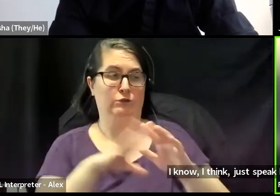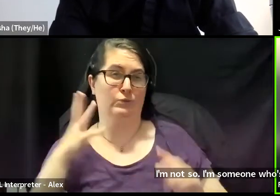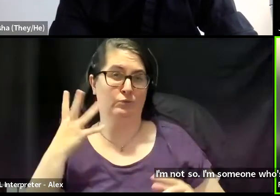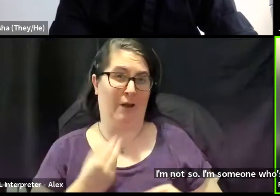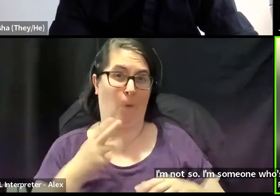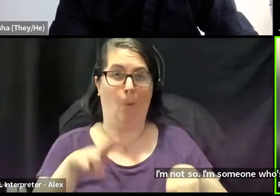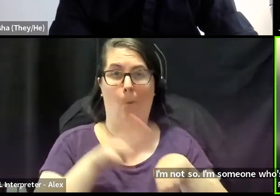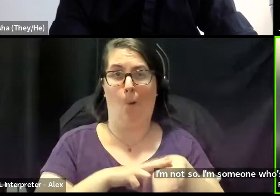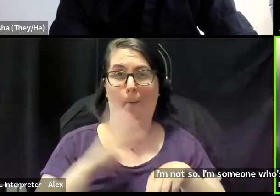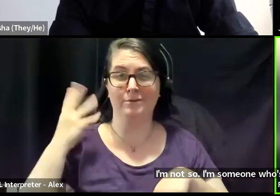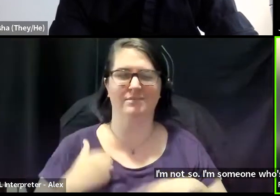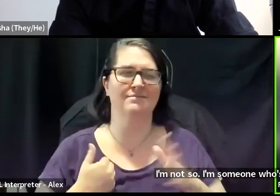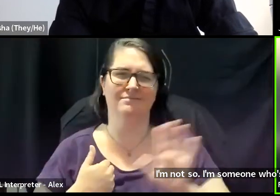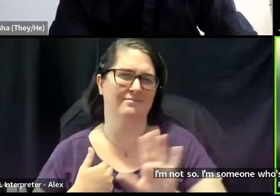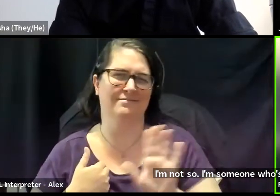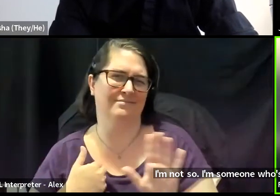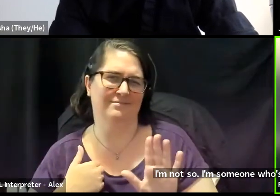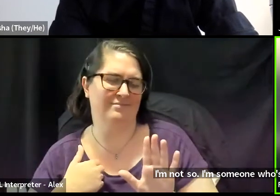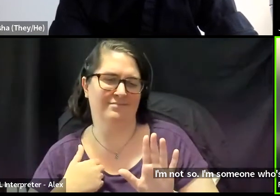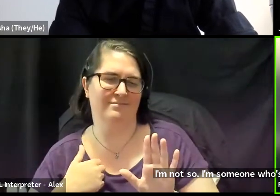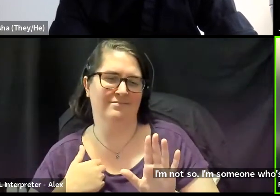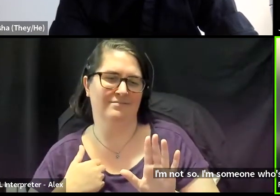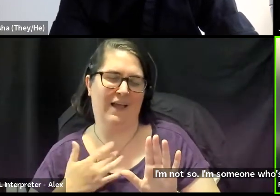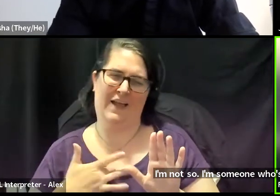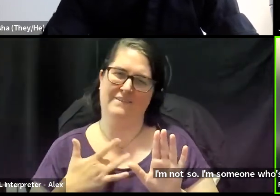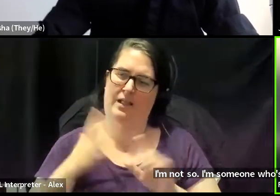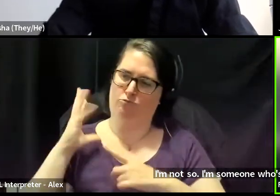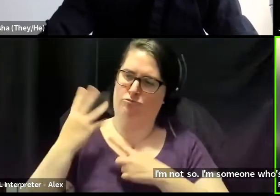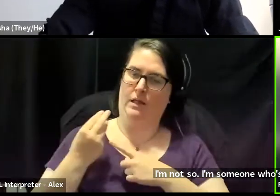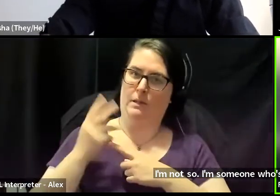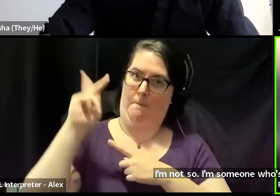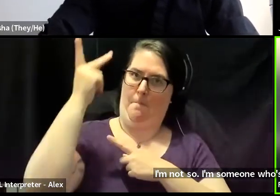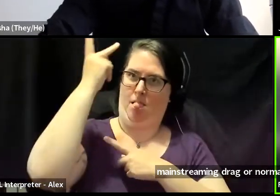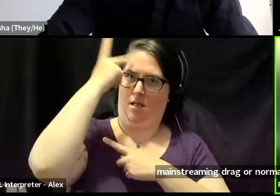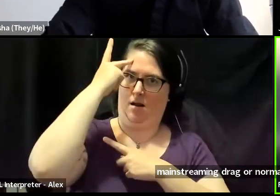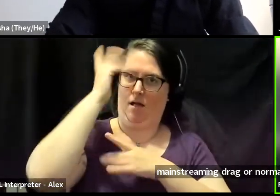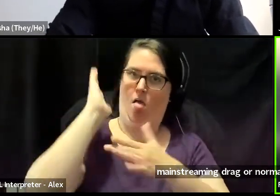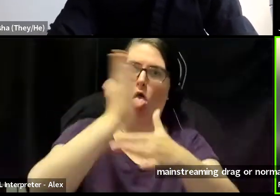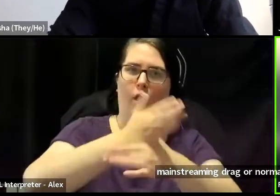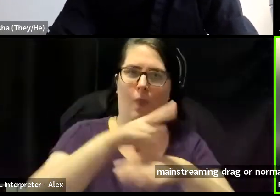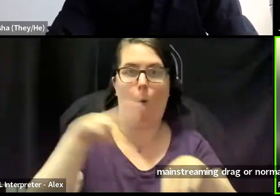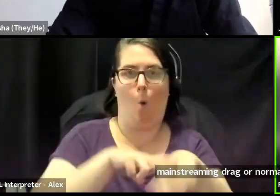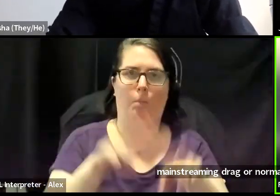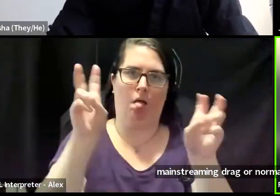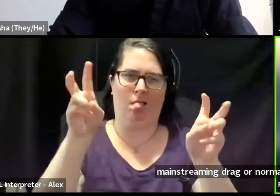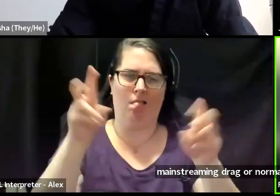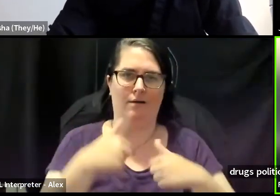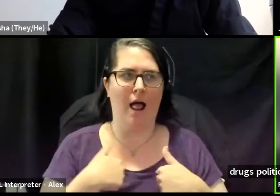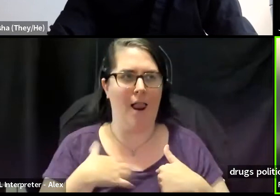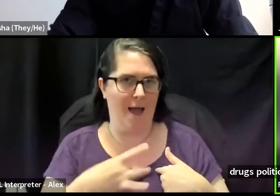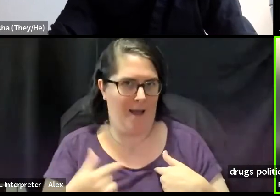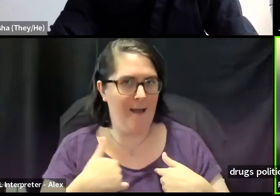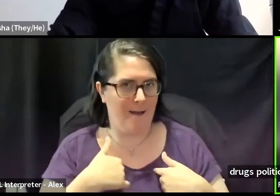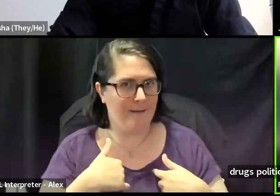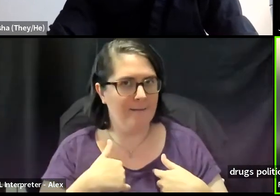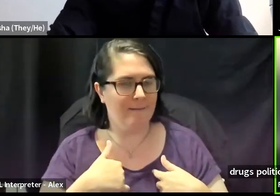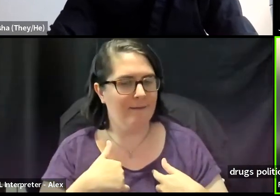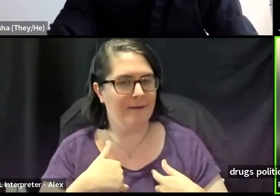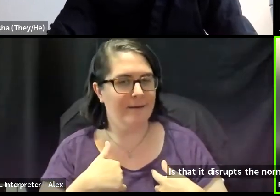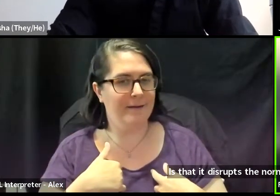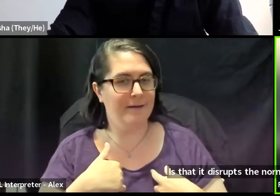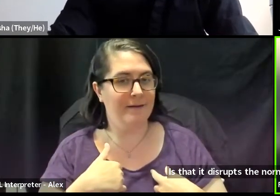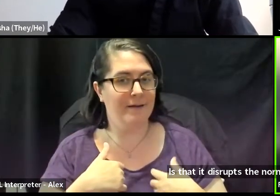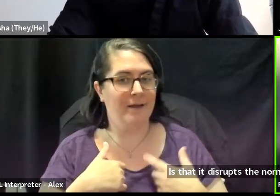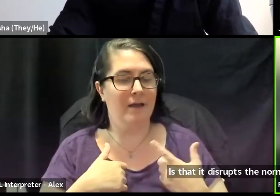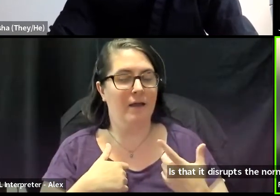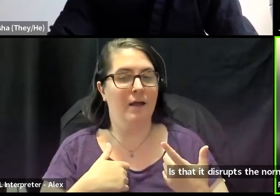normalizing drag, because I think drag's political power is that it disrupts the normal, right? And so I think if there ever becomes and I